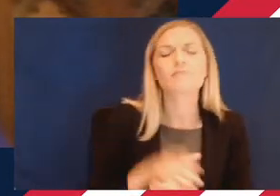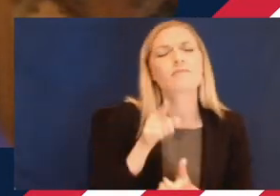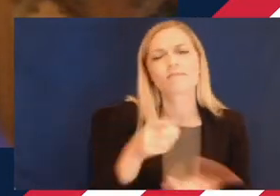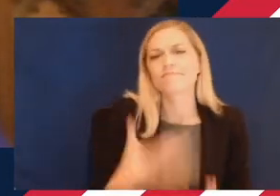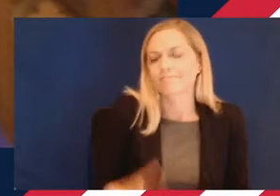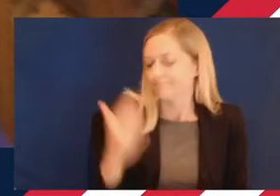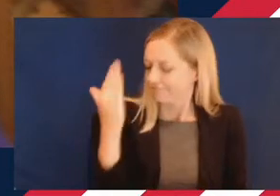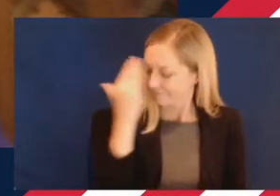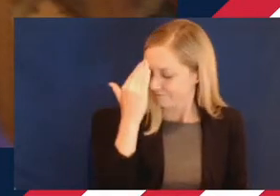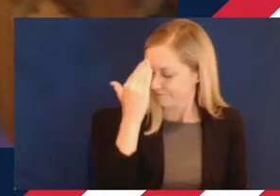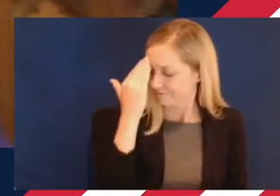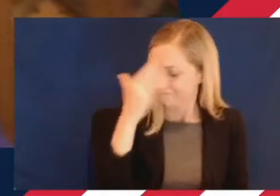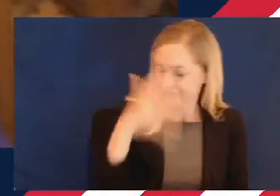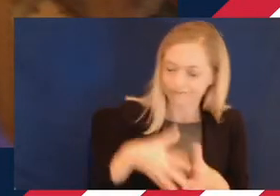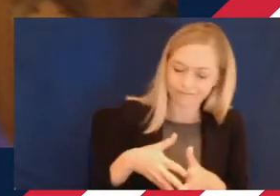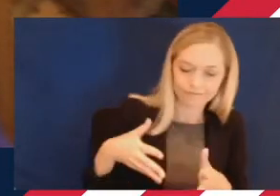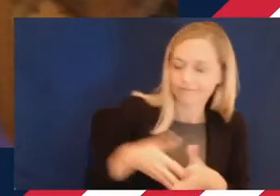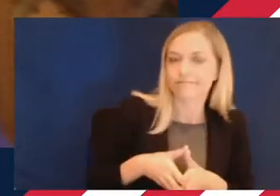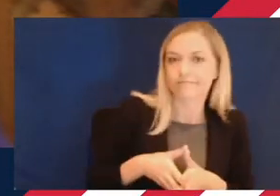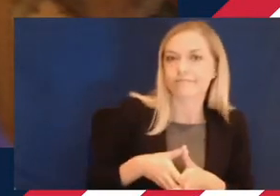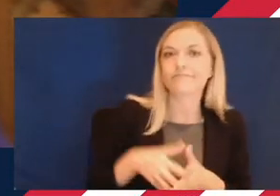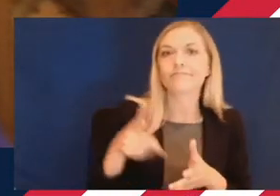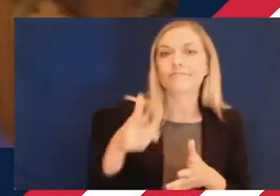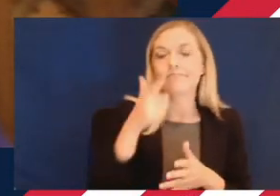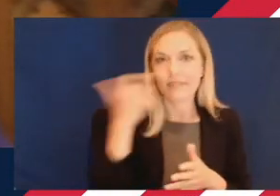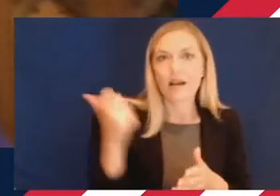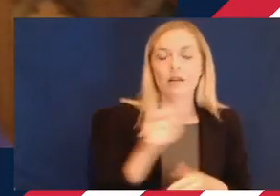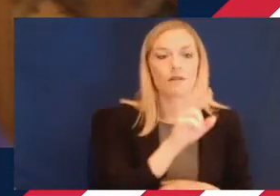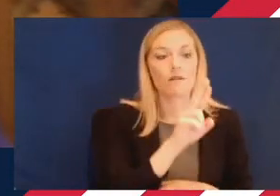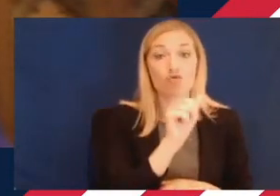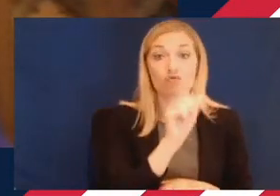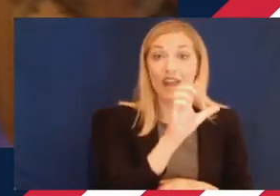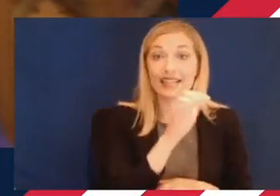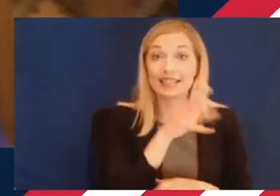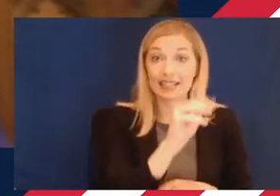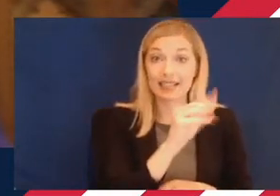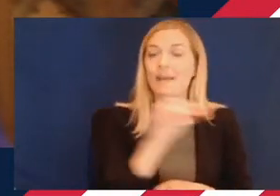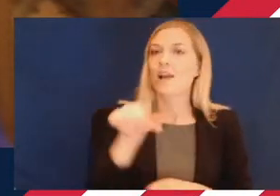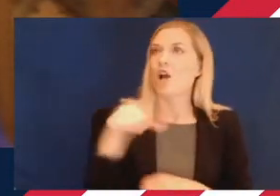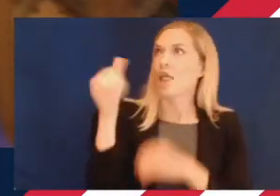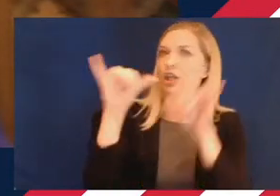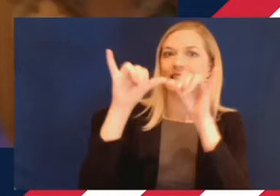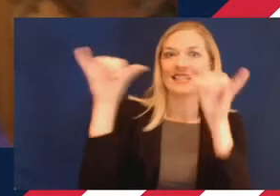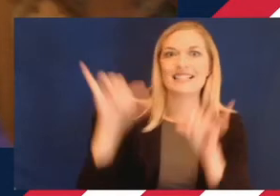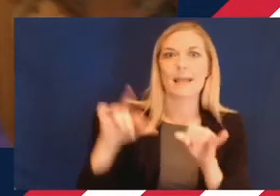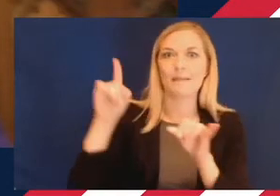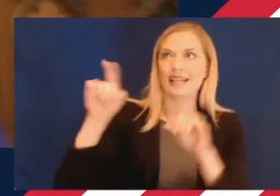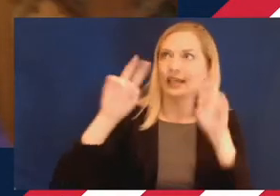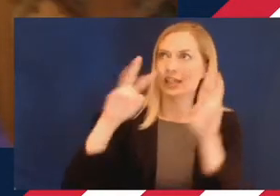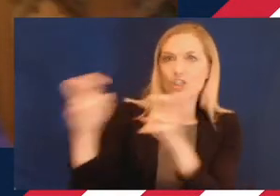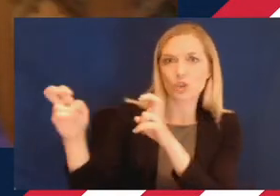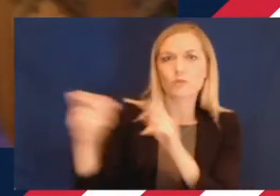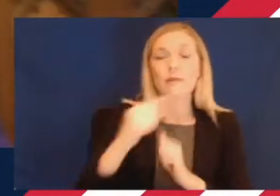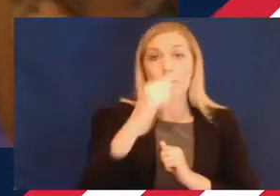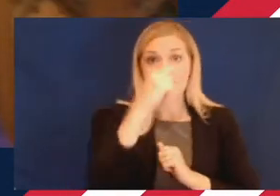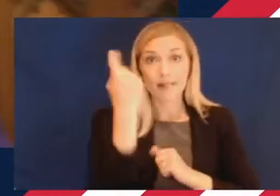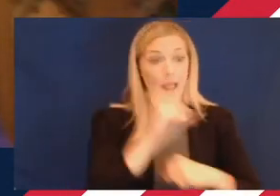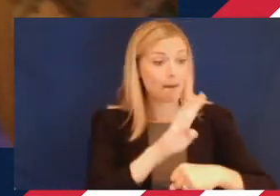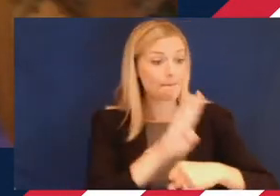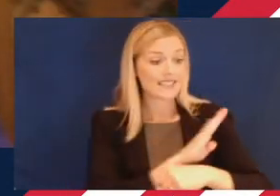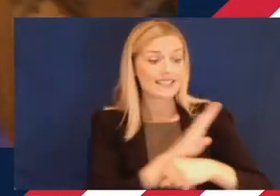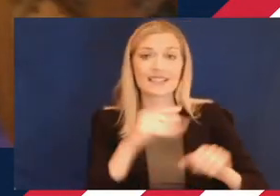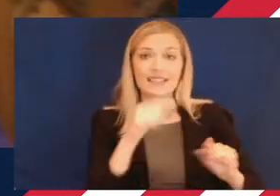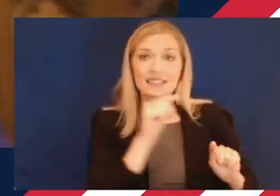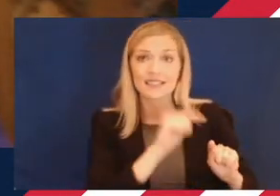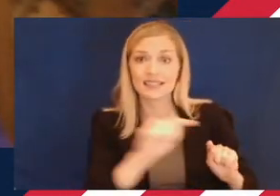to systemic issues, including racism, Black businesses have not thrived nearly as well as they should have